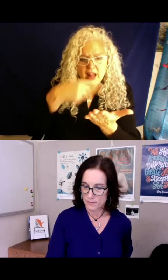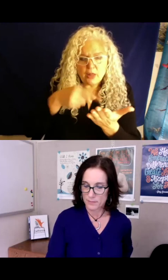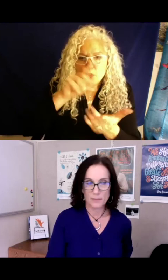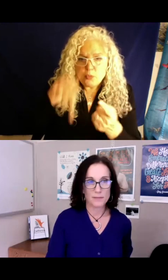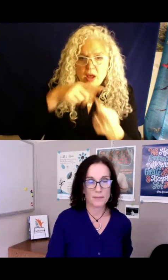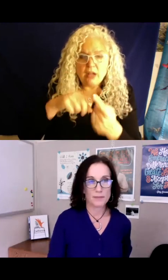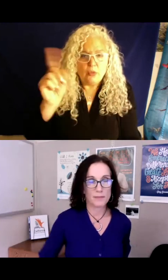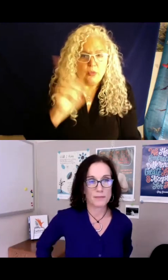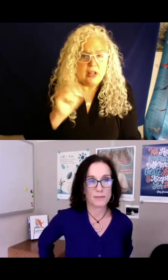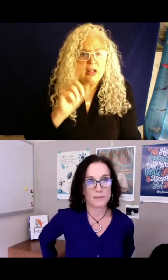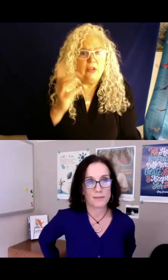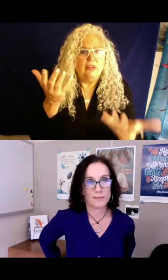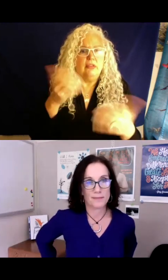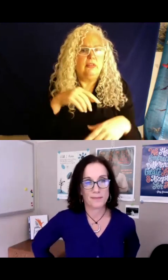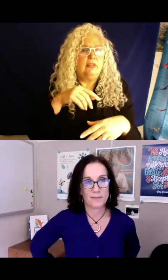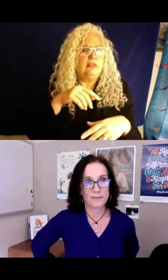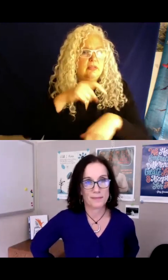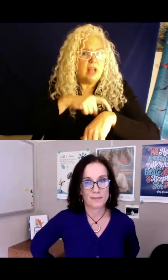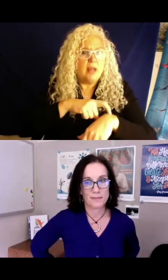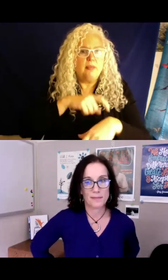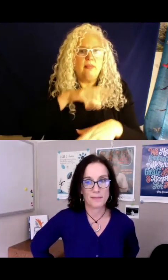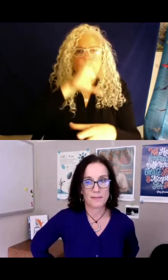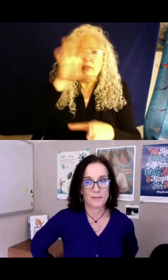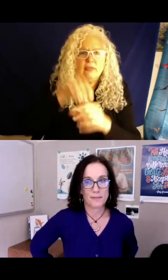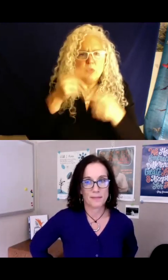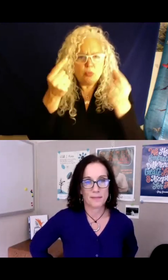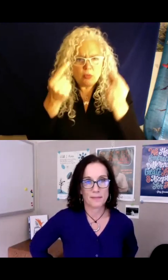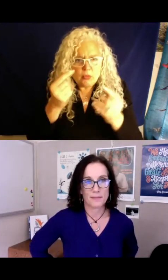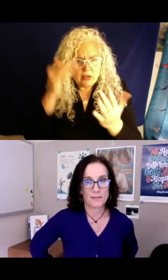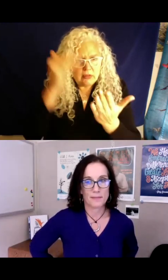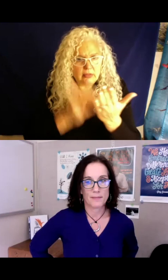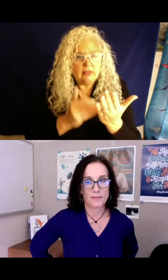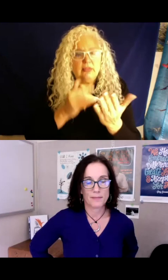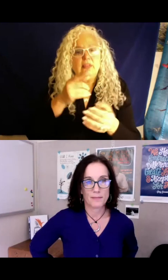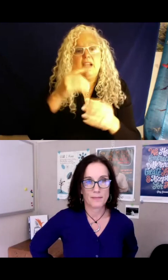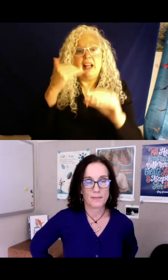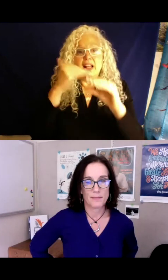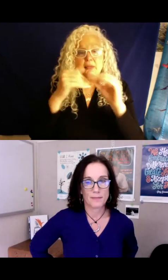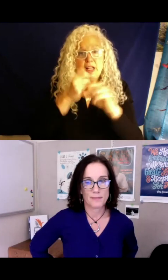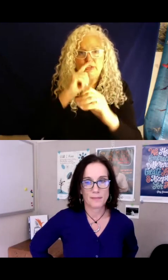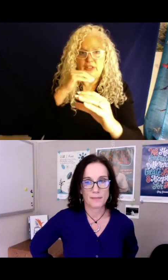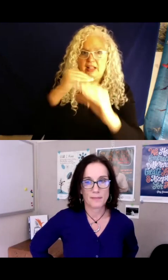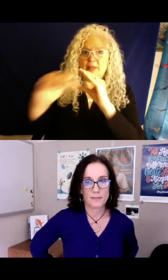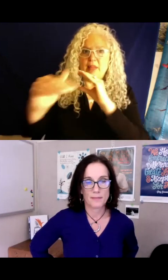either an email or a paper, to tell you where, what time, all of that information, what